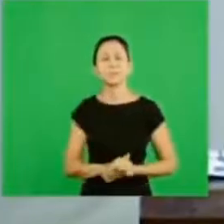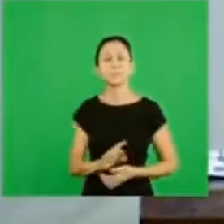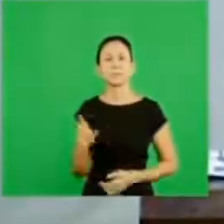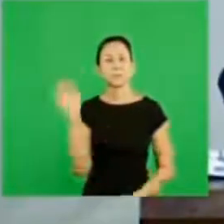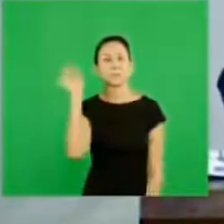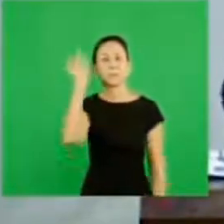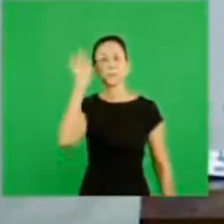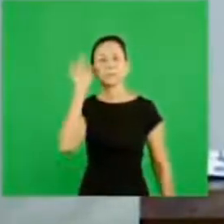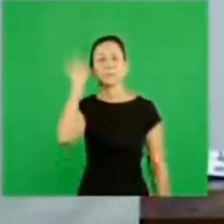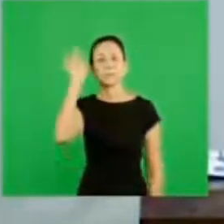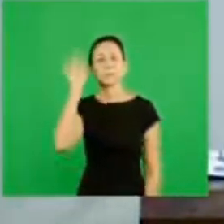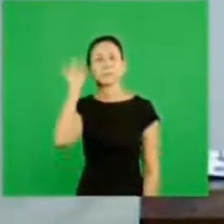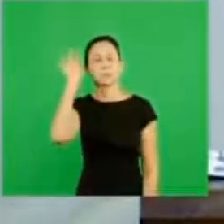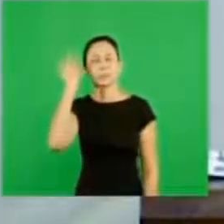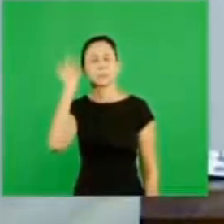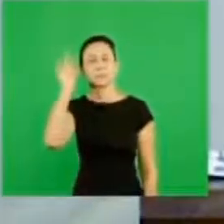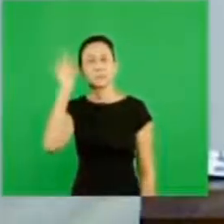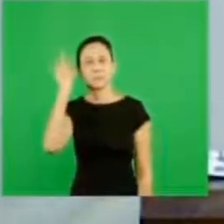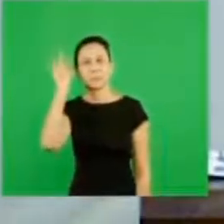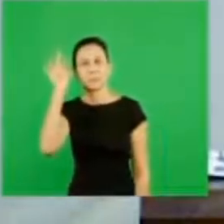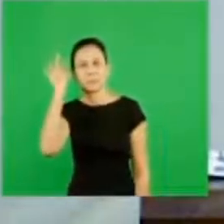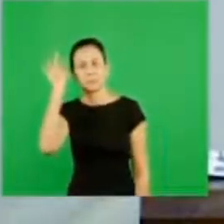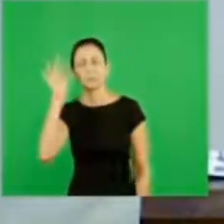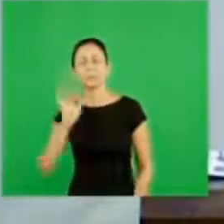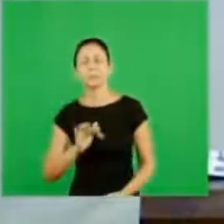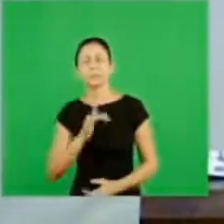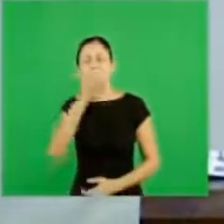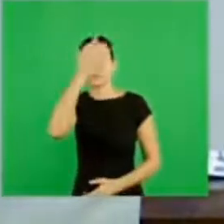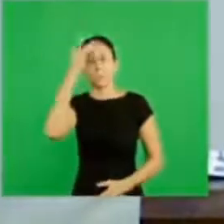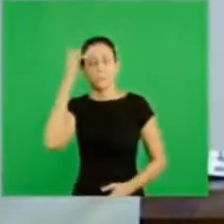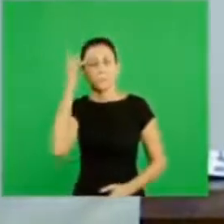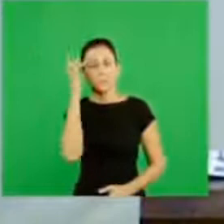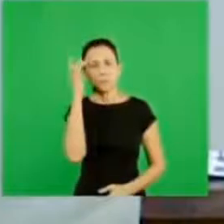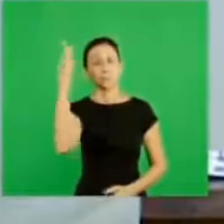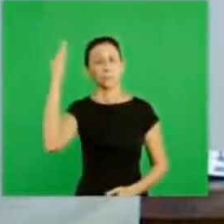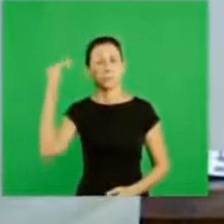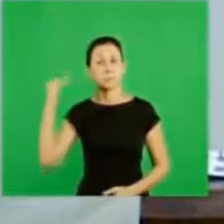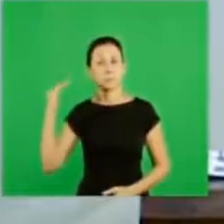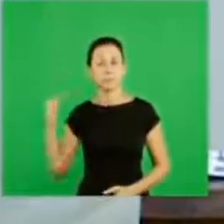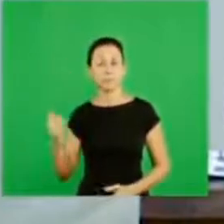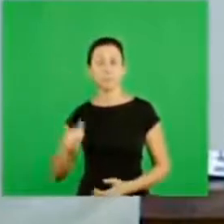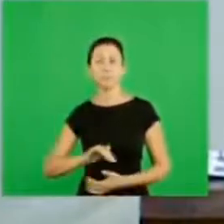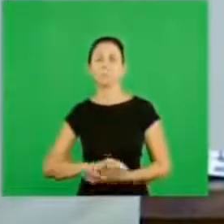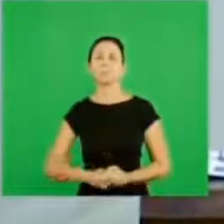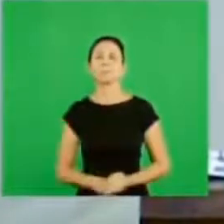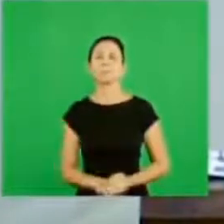there. And this was natural. So let's talk about philosophy.